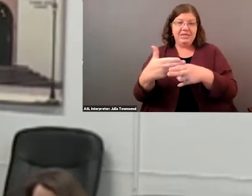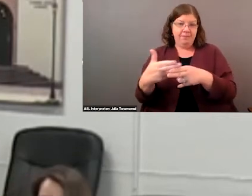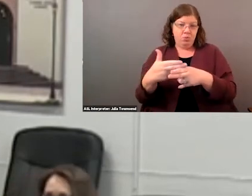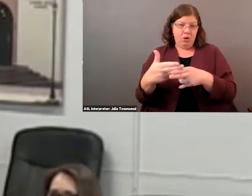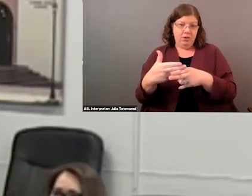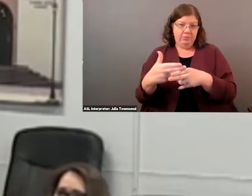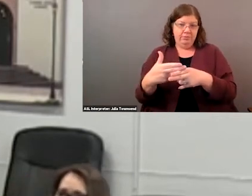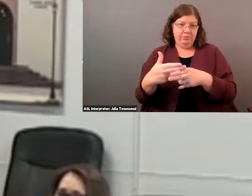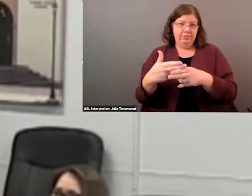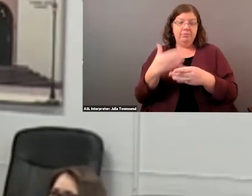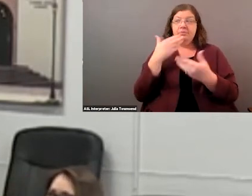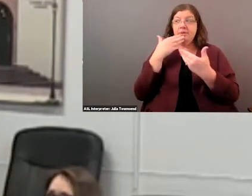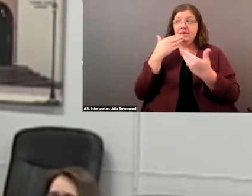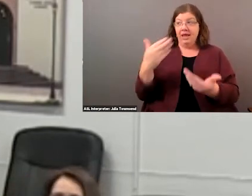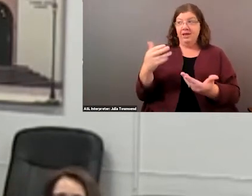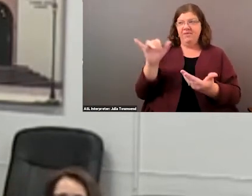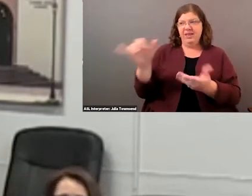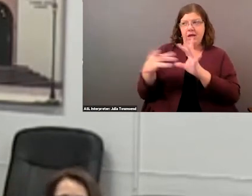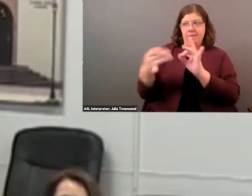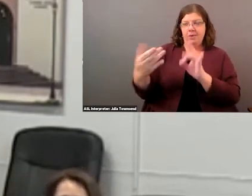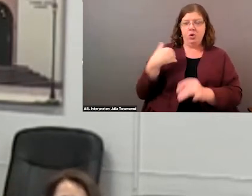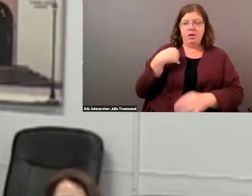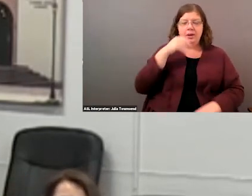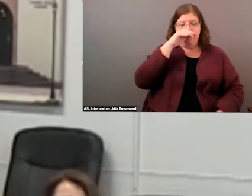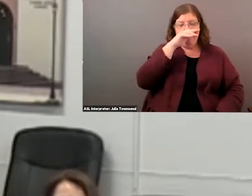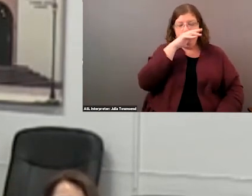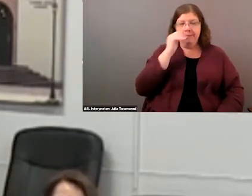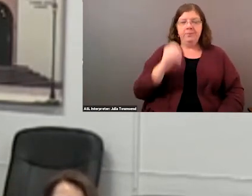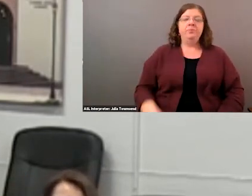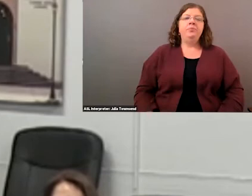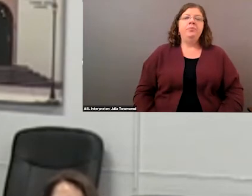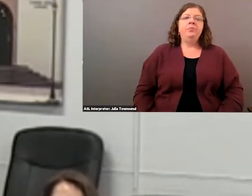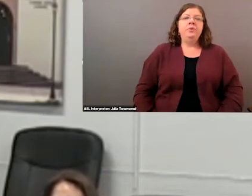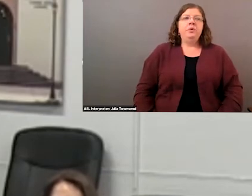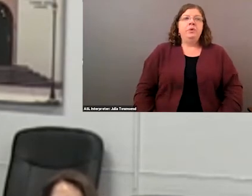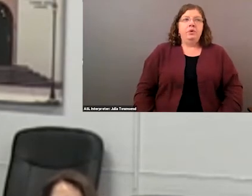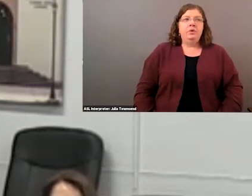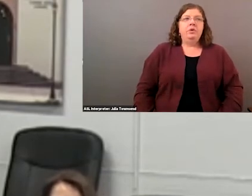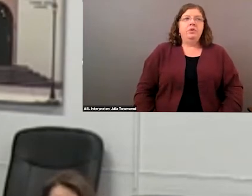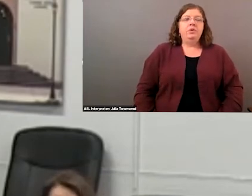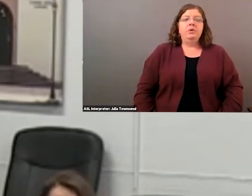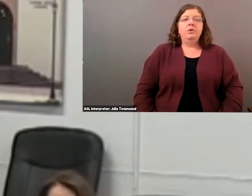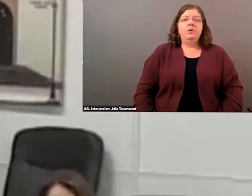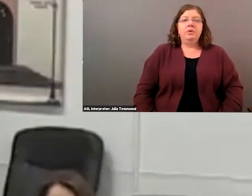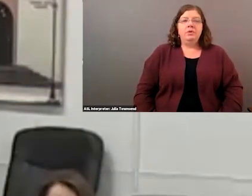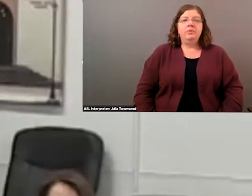Ms. Sims-Moton. Yeah, I just wanted to add on to Ms. Munoz's